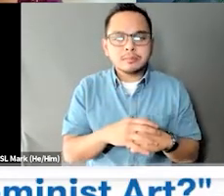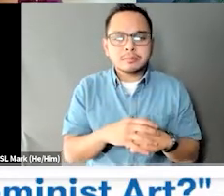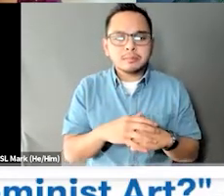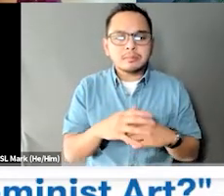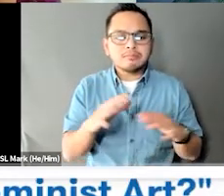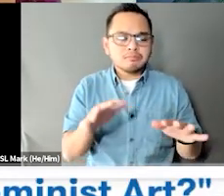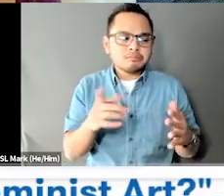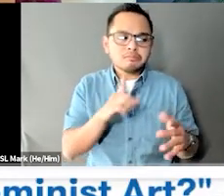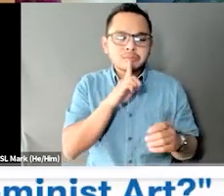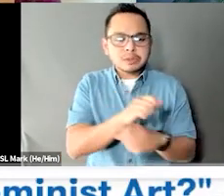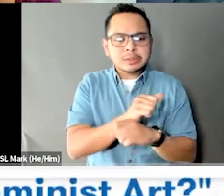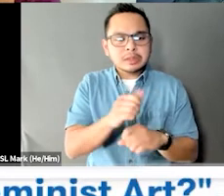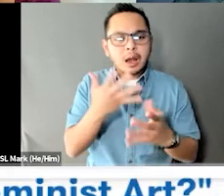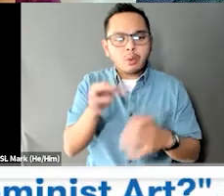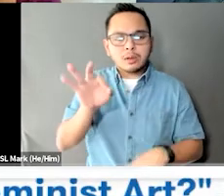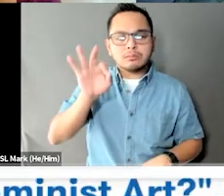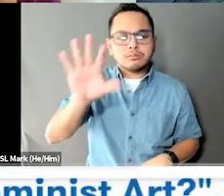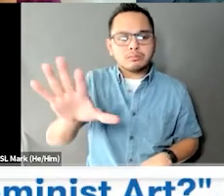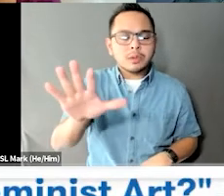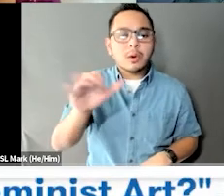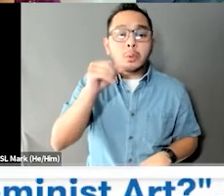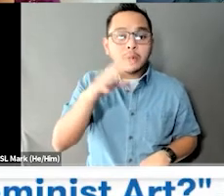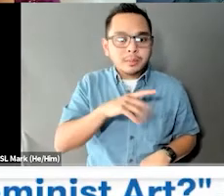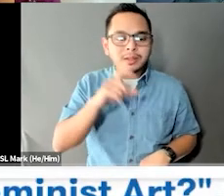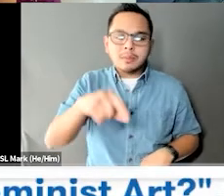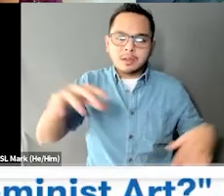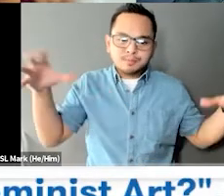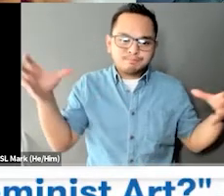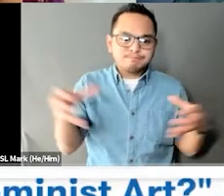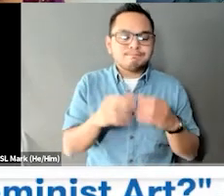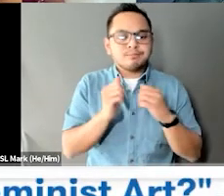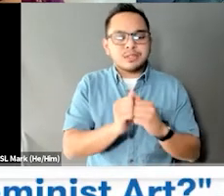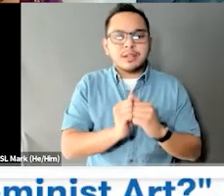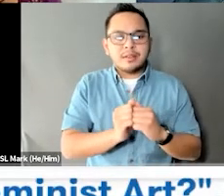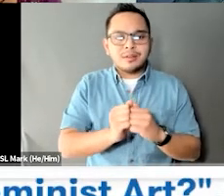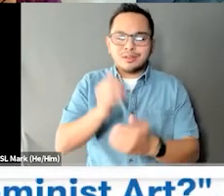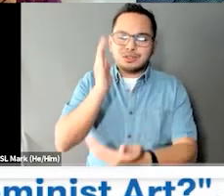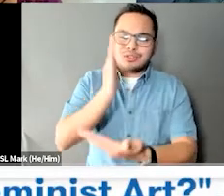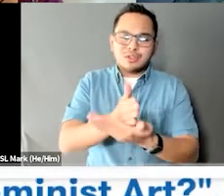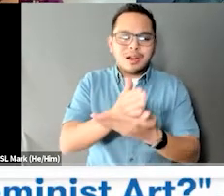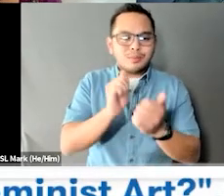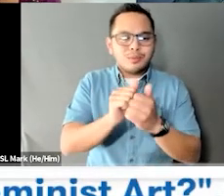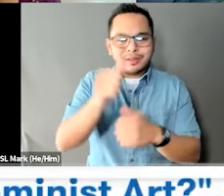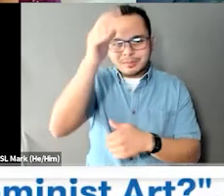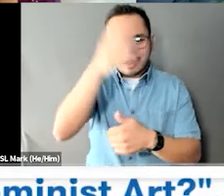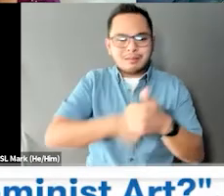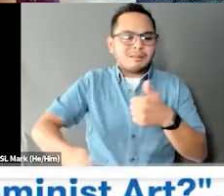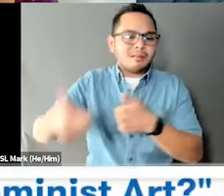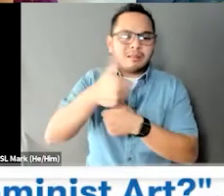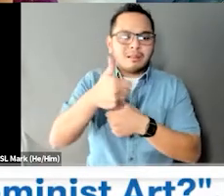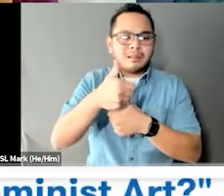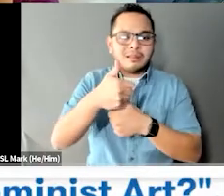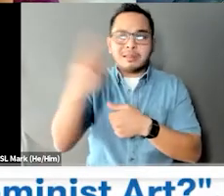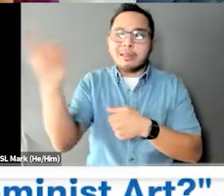women need to come together and stop believing the patriarchy and the colonization that we have to compete with each